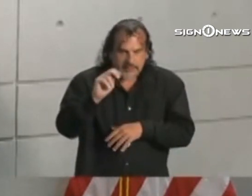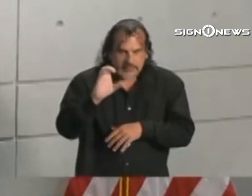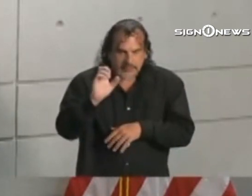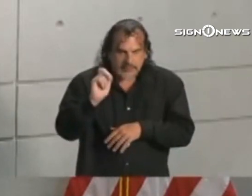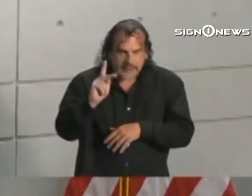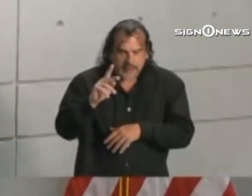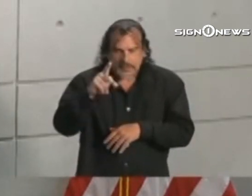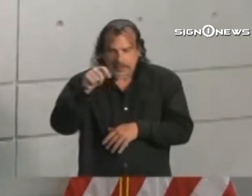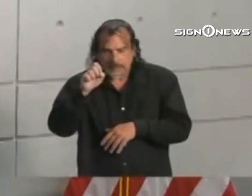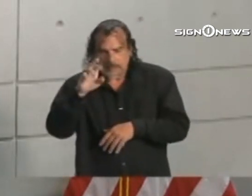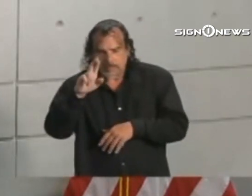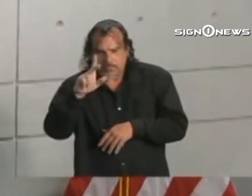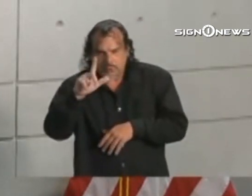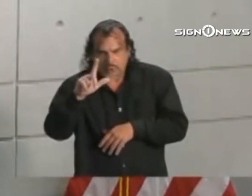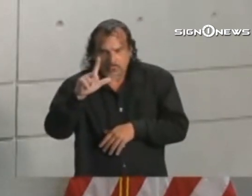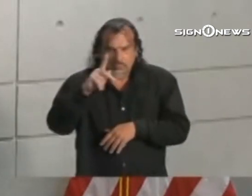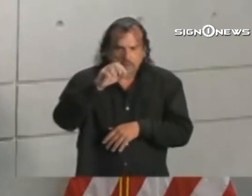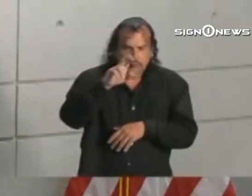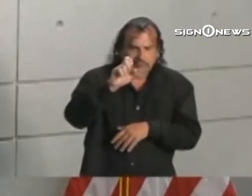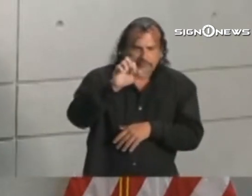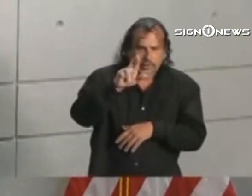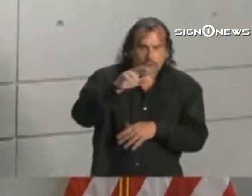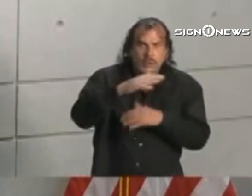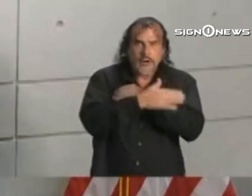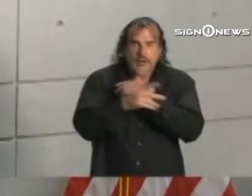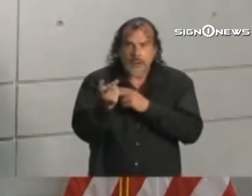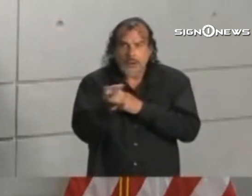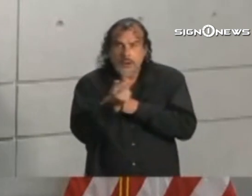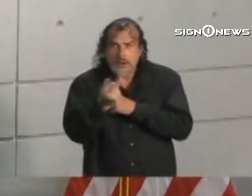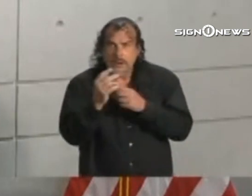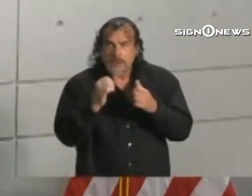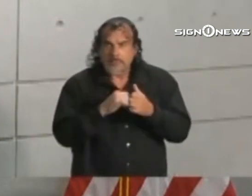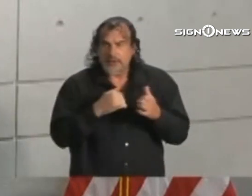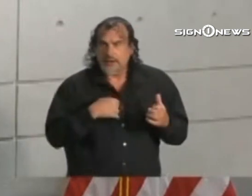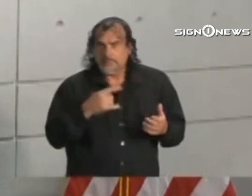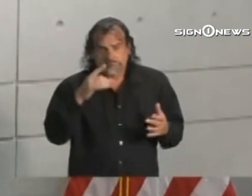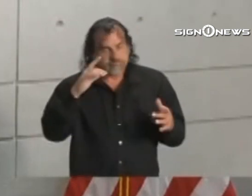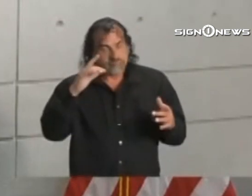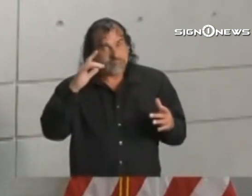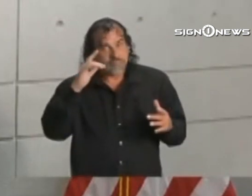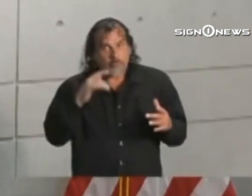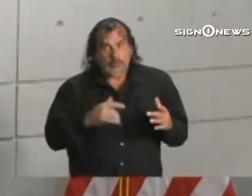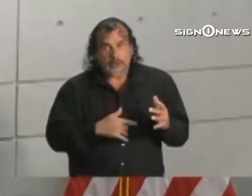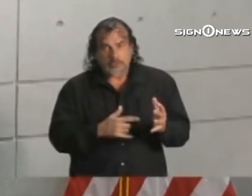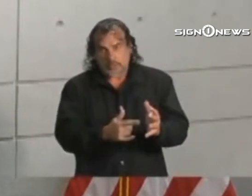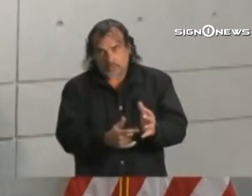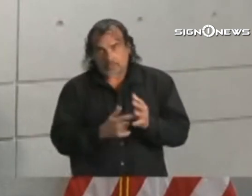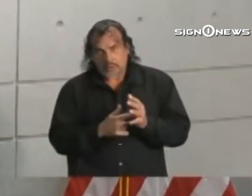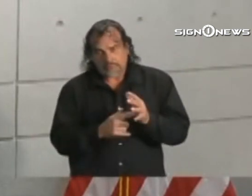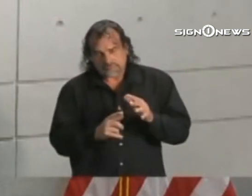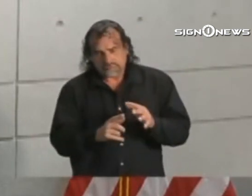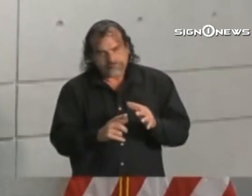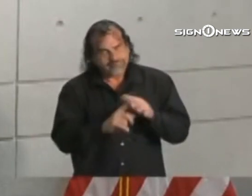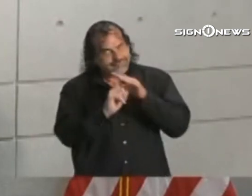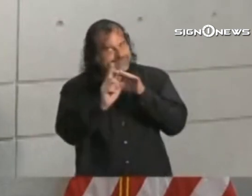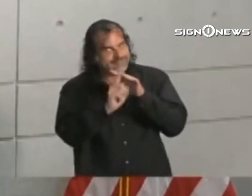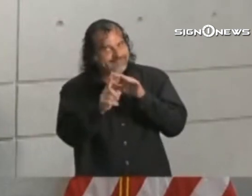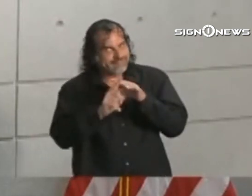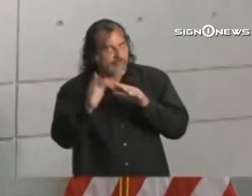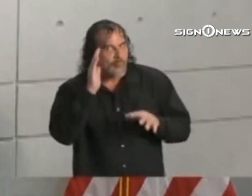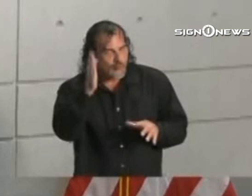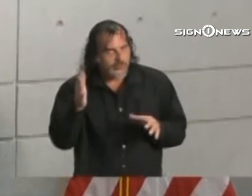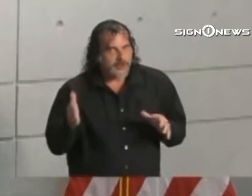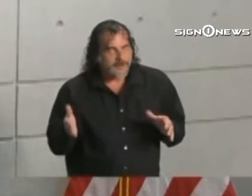Pearl River County, it is highly, highly likely that we are going to require mandatory evacuations